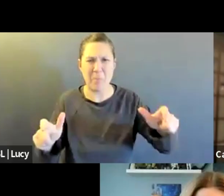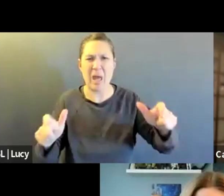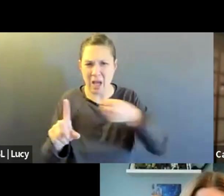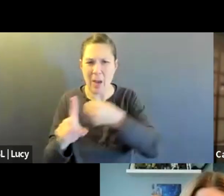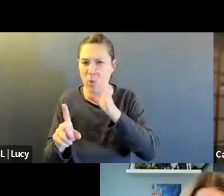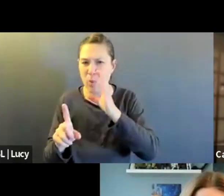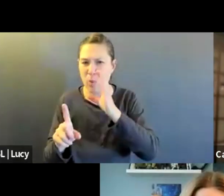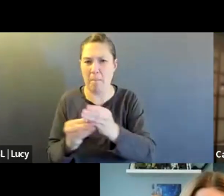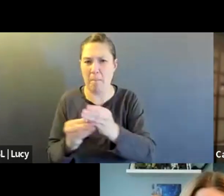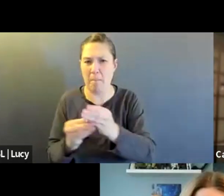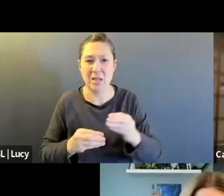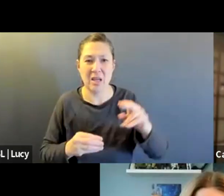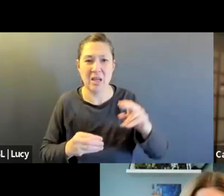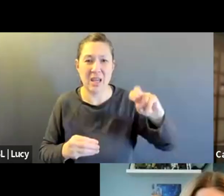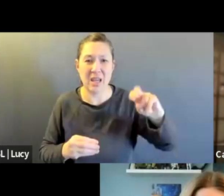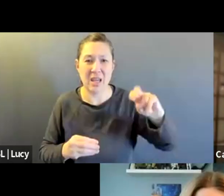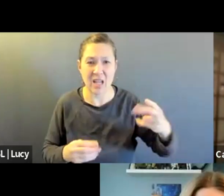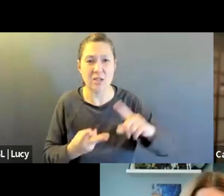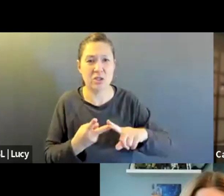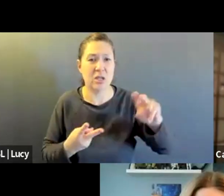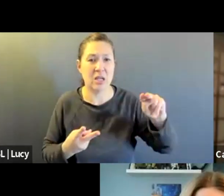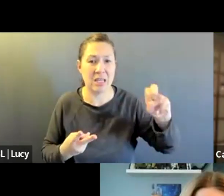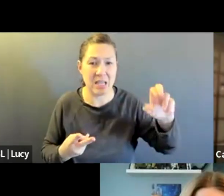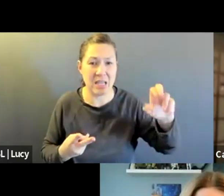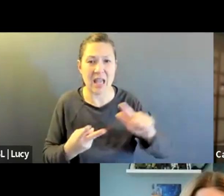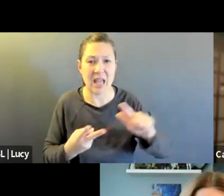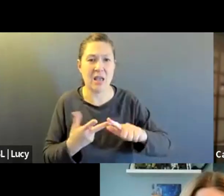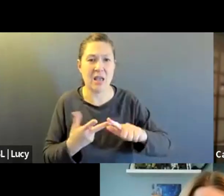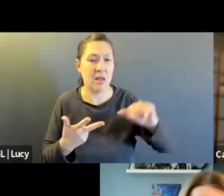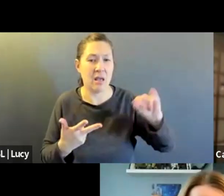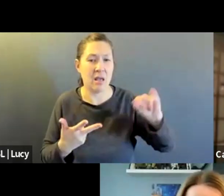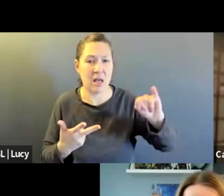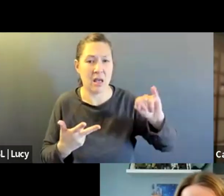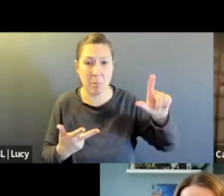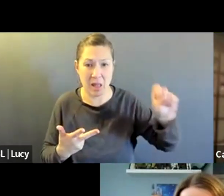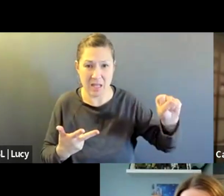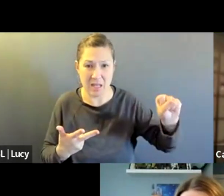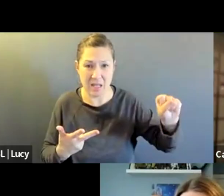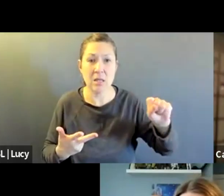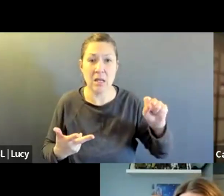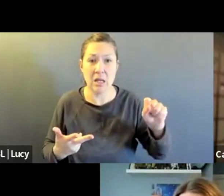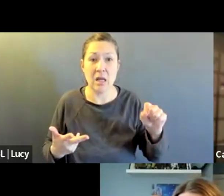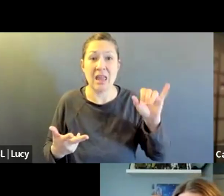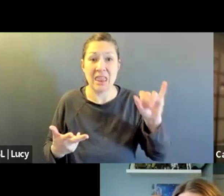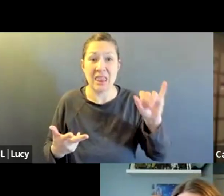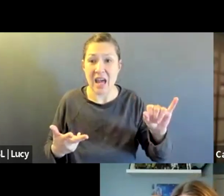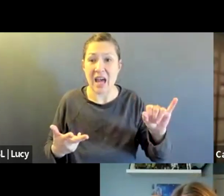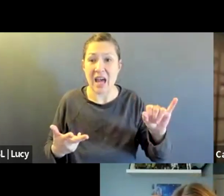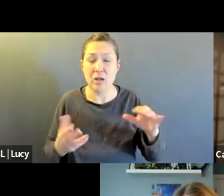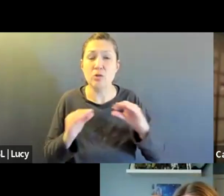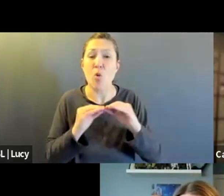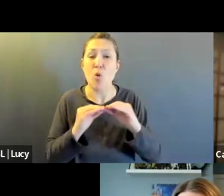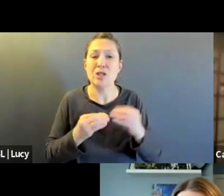grants, NEH grants, IMLS, these are kind of a good housekeeping seal of approval that organizations have that they can leverage to